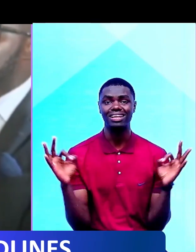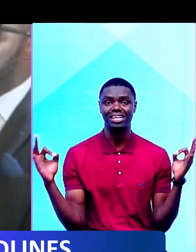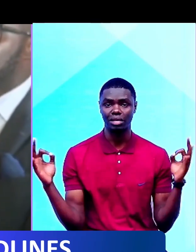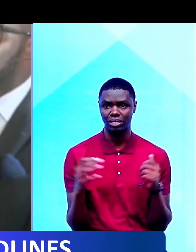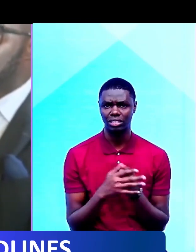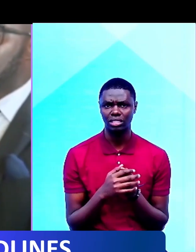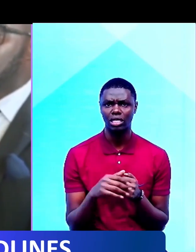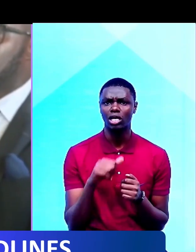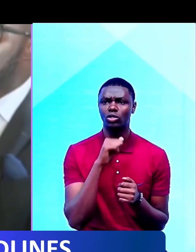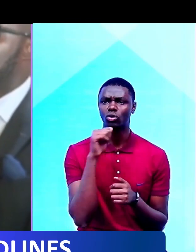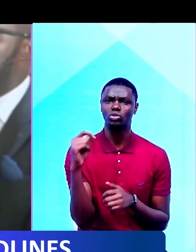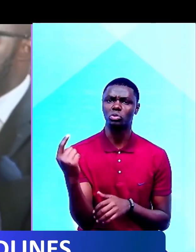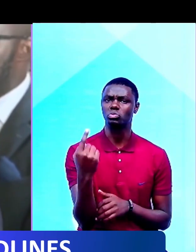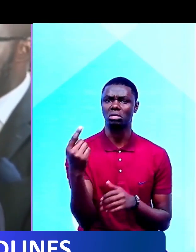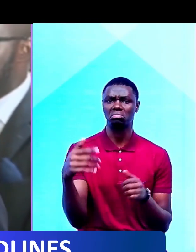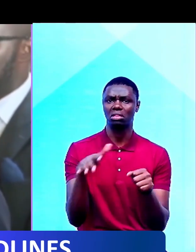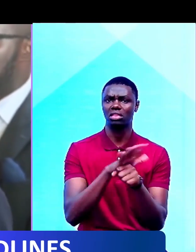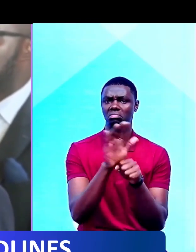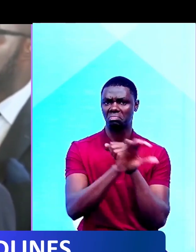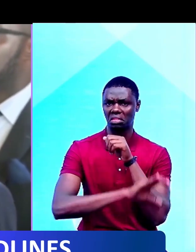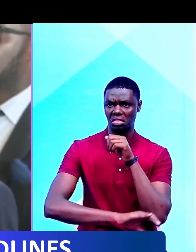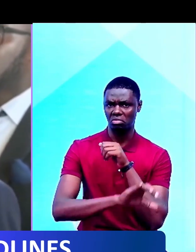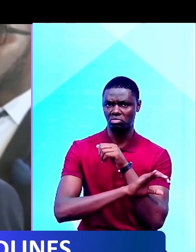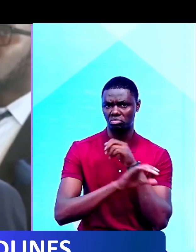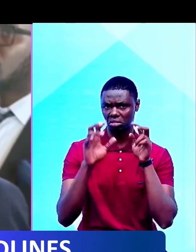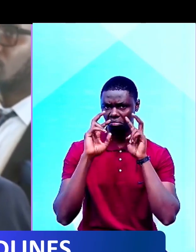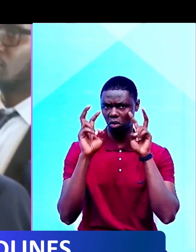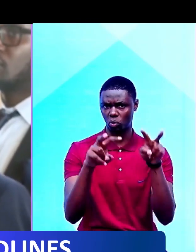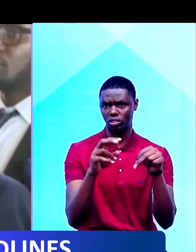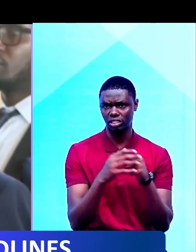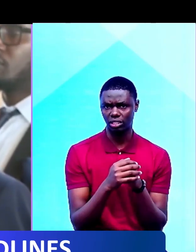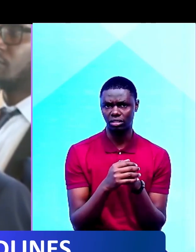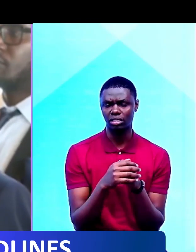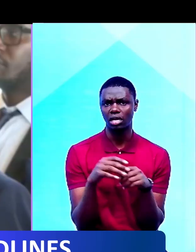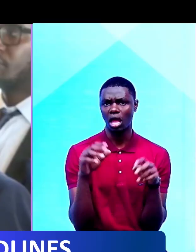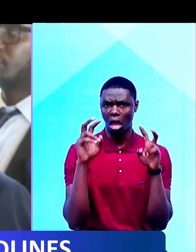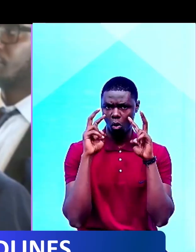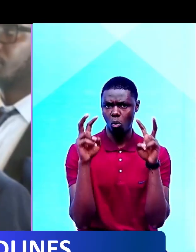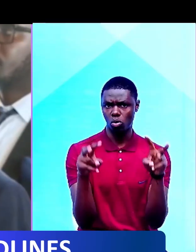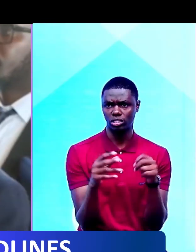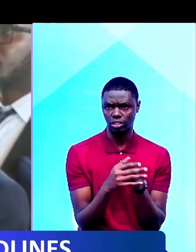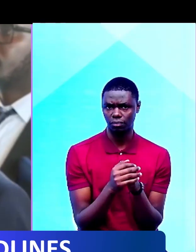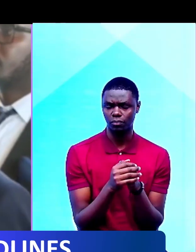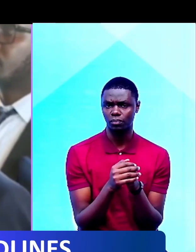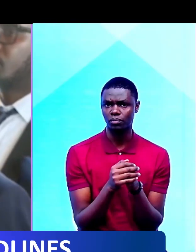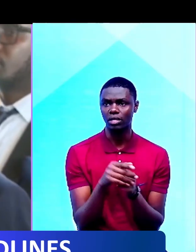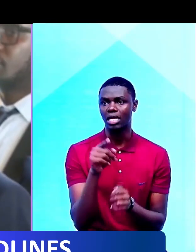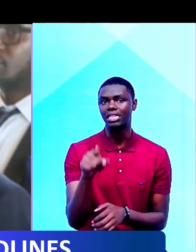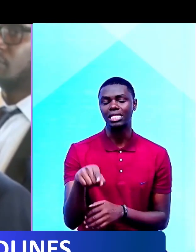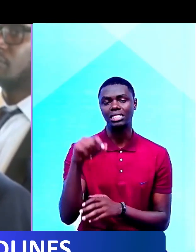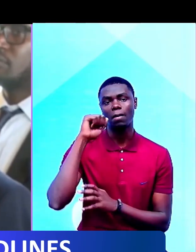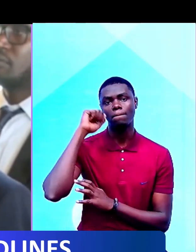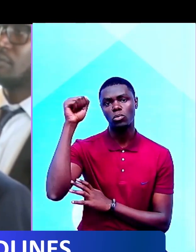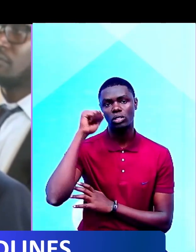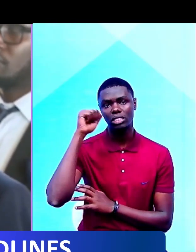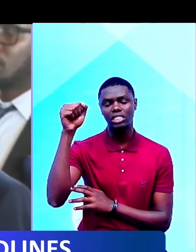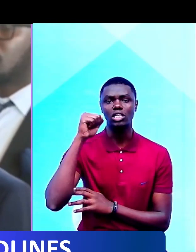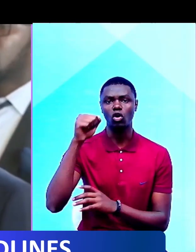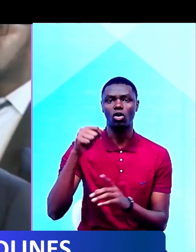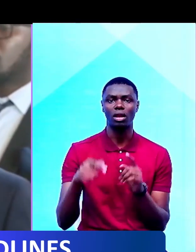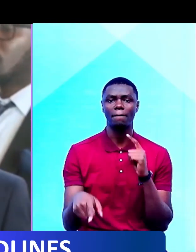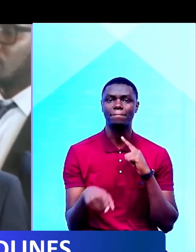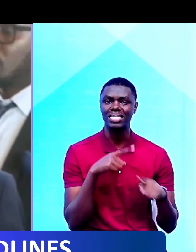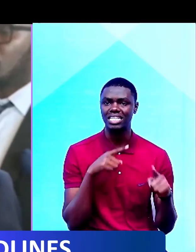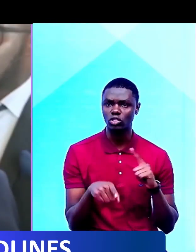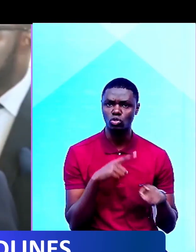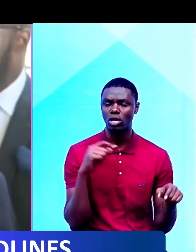to say the whole country are watching clearly this political persecution. So it